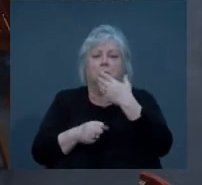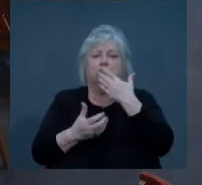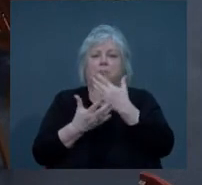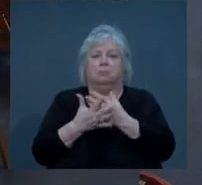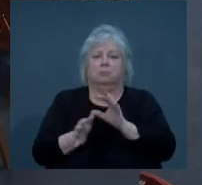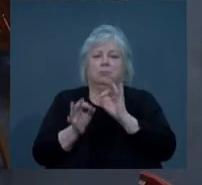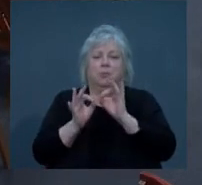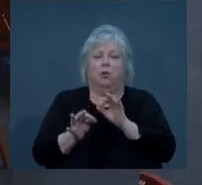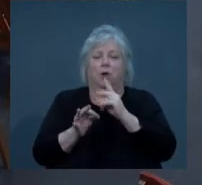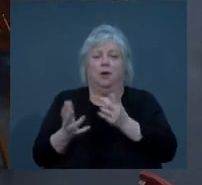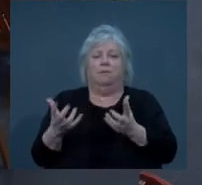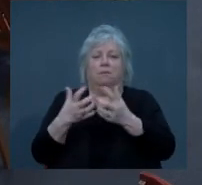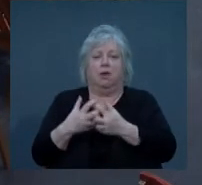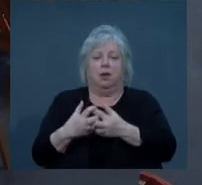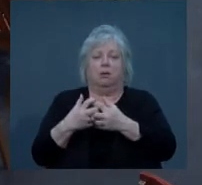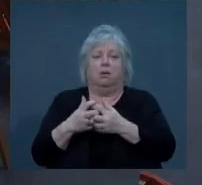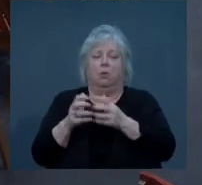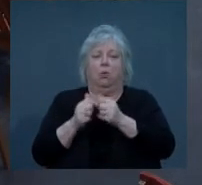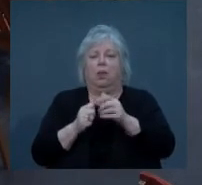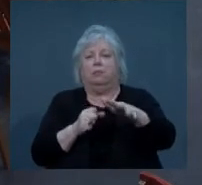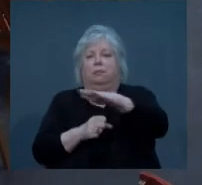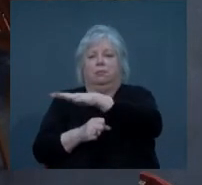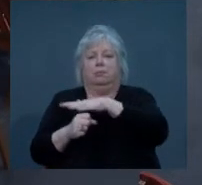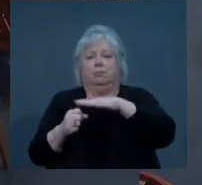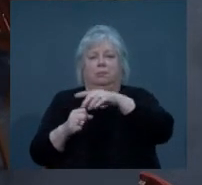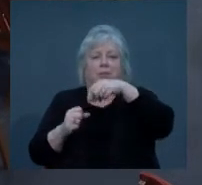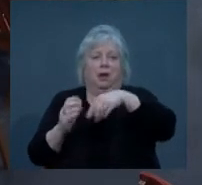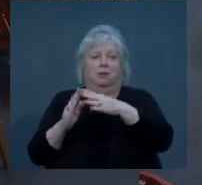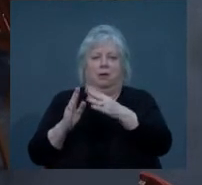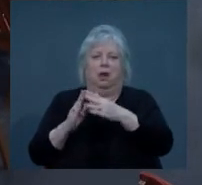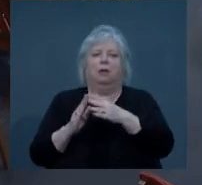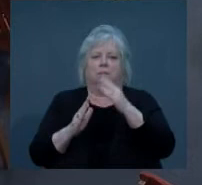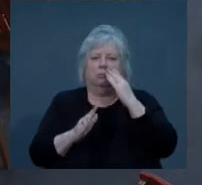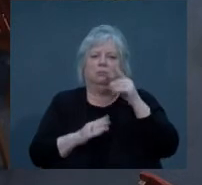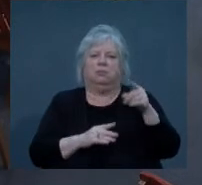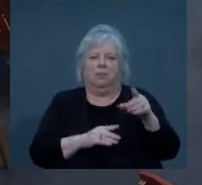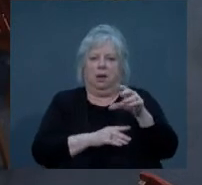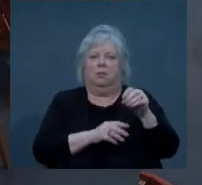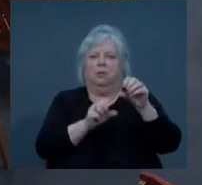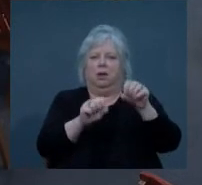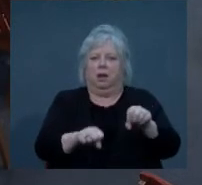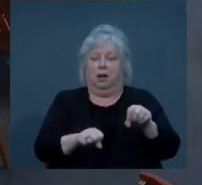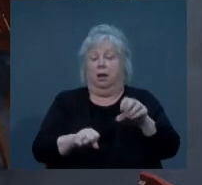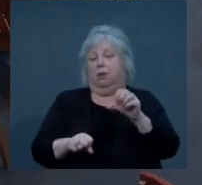who could get that done. So I tend to support what you're